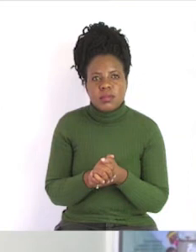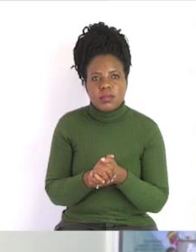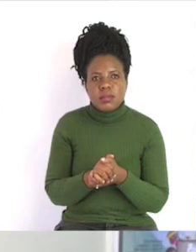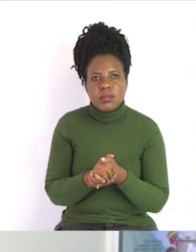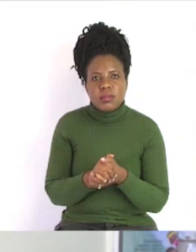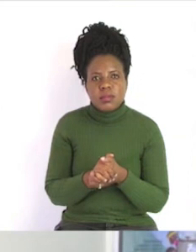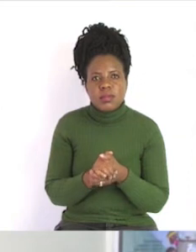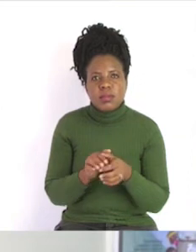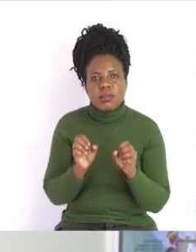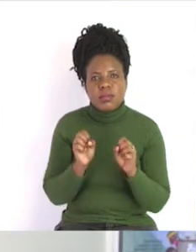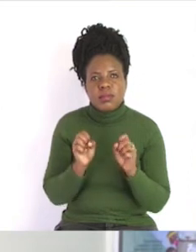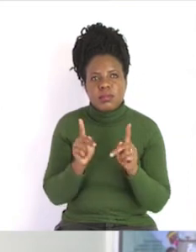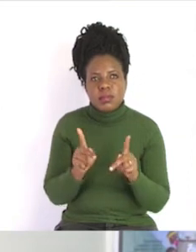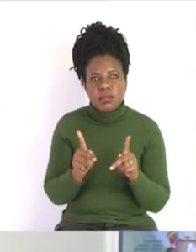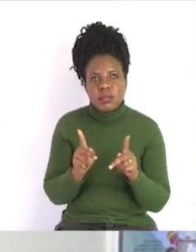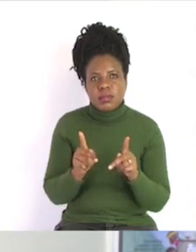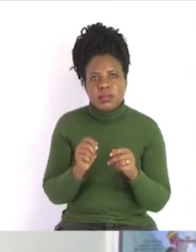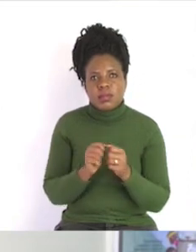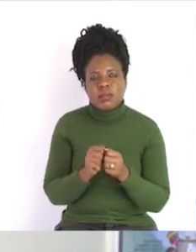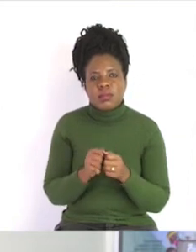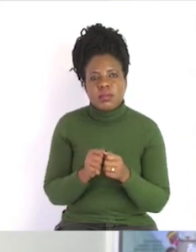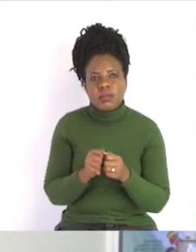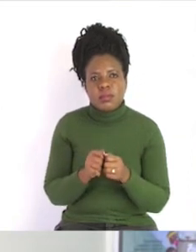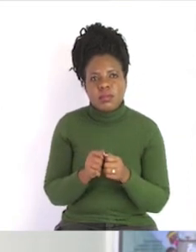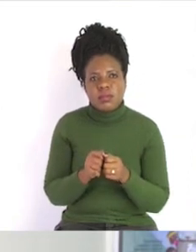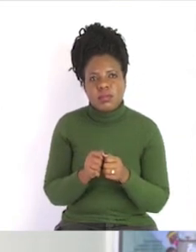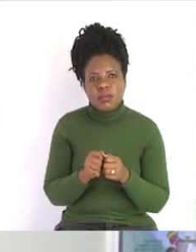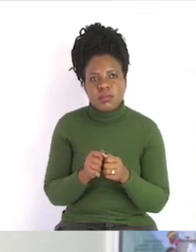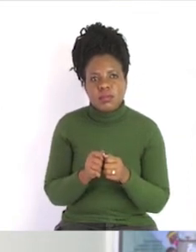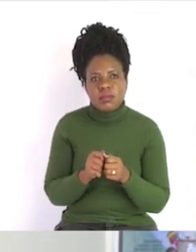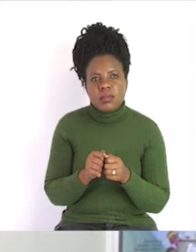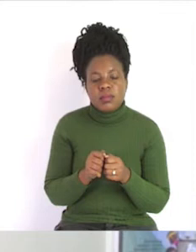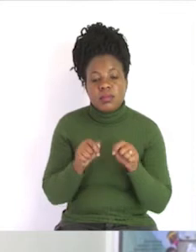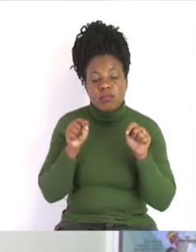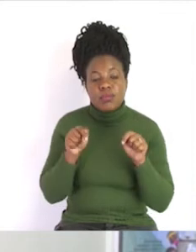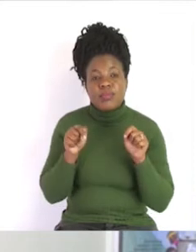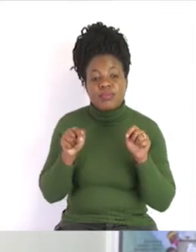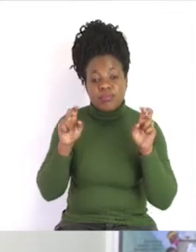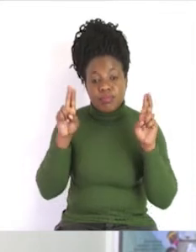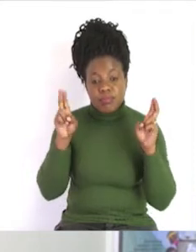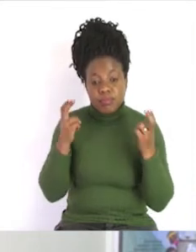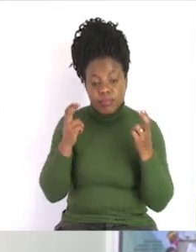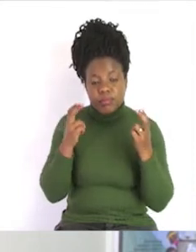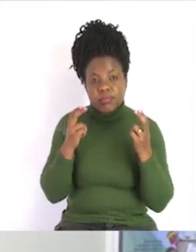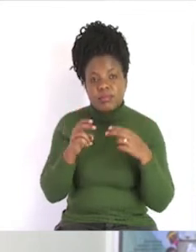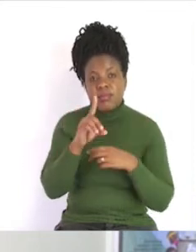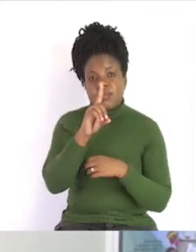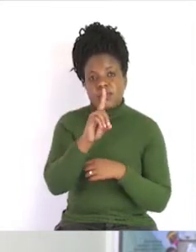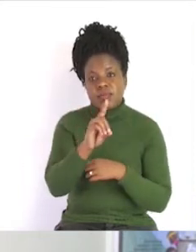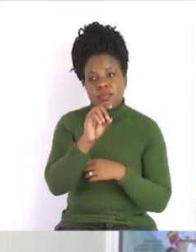All right, now, as I said that we are going to do the topic of division,